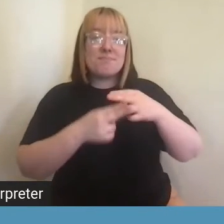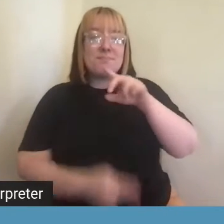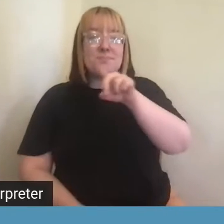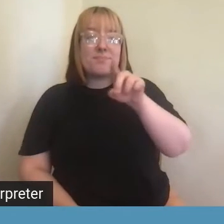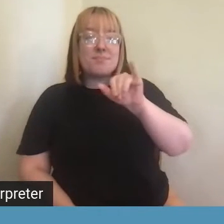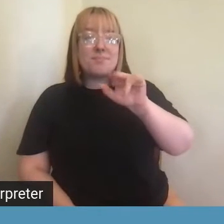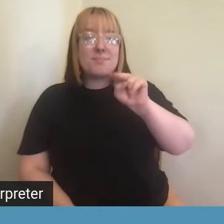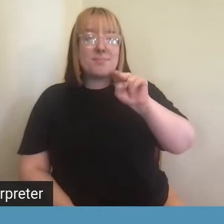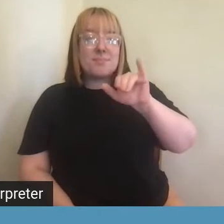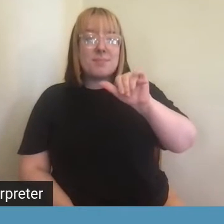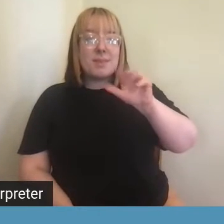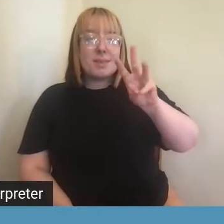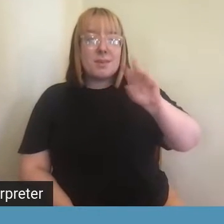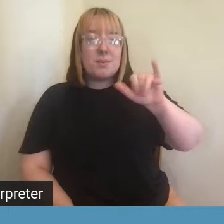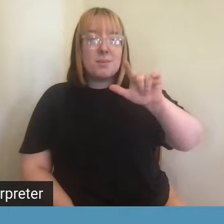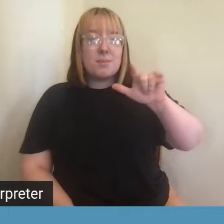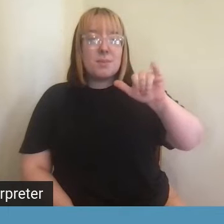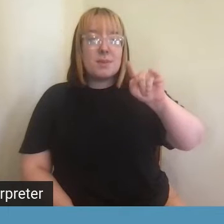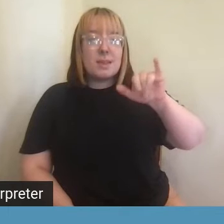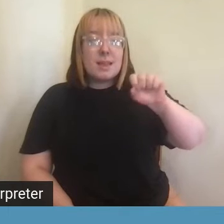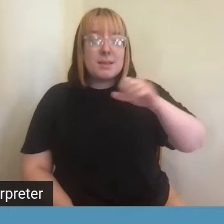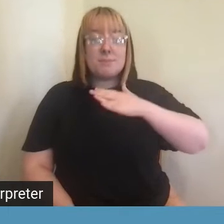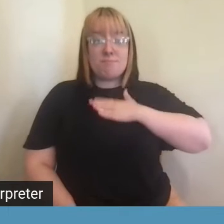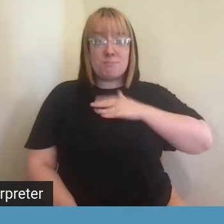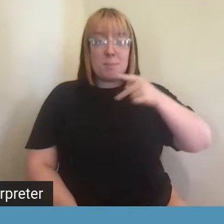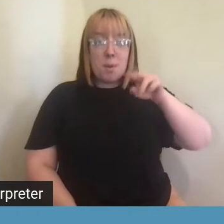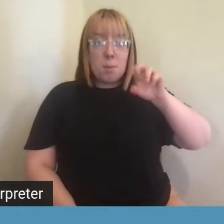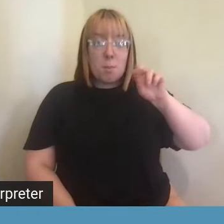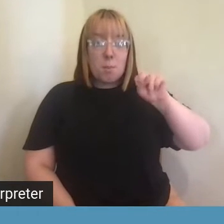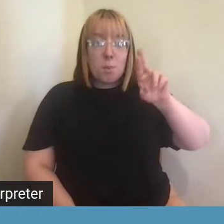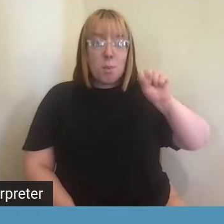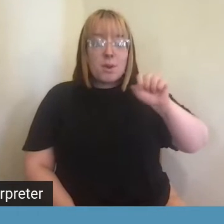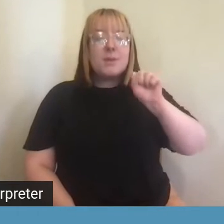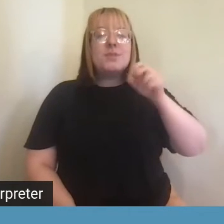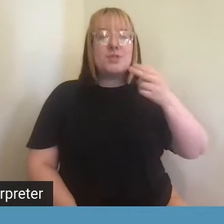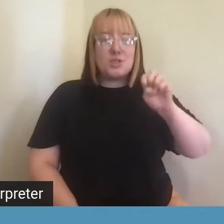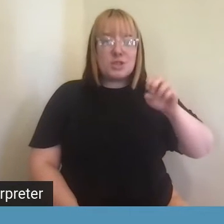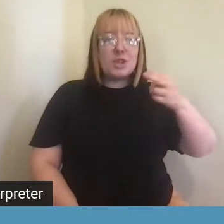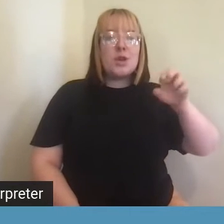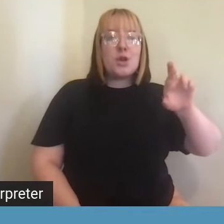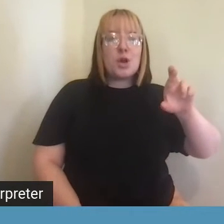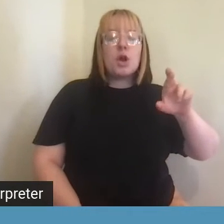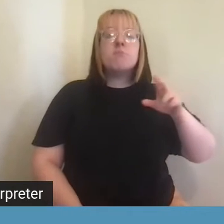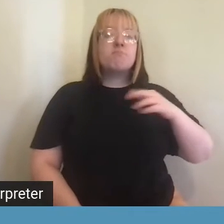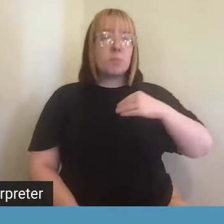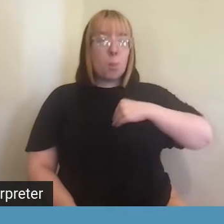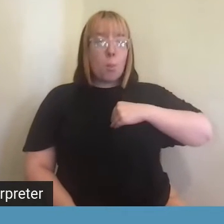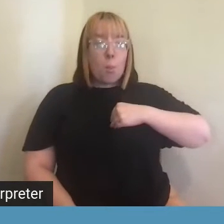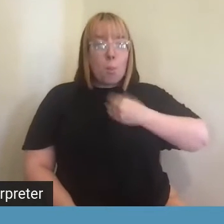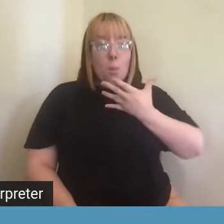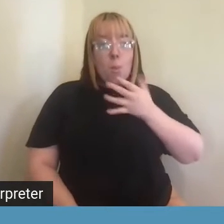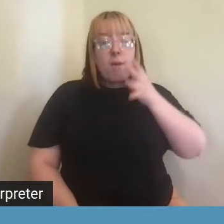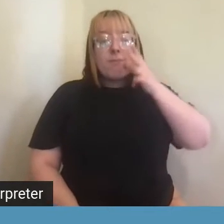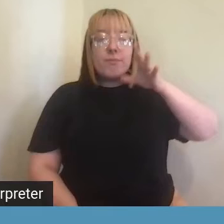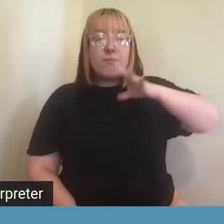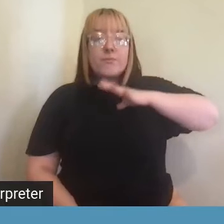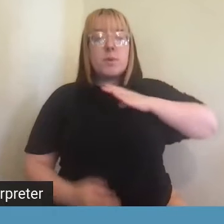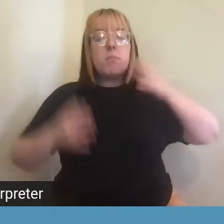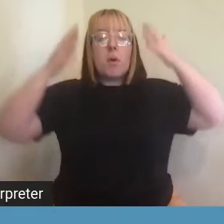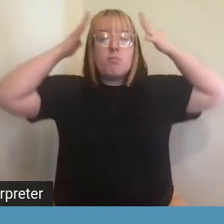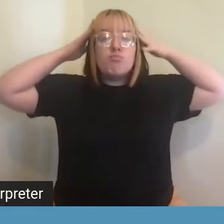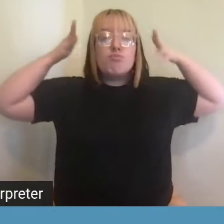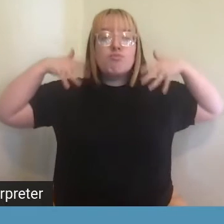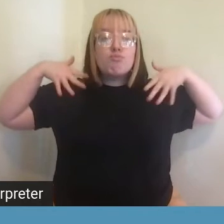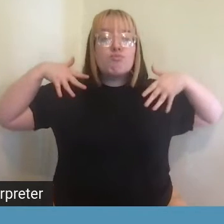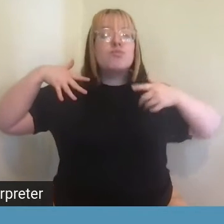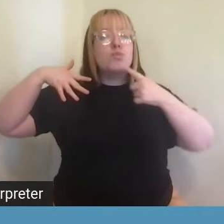Conference. My pronouns are she, her. I'm a light-skinned white female with shoulder-length reddish brown hair. I'm